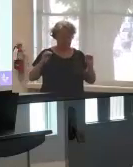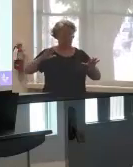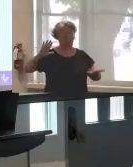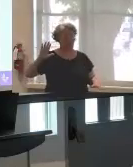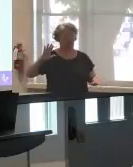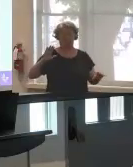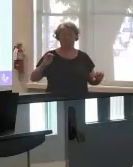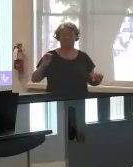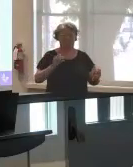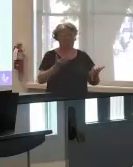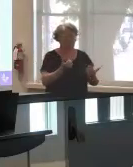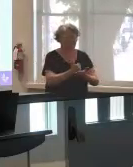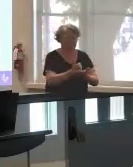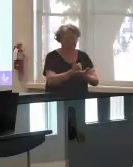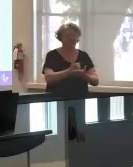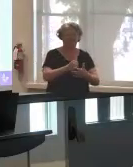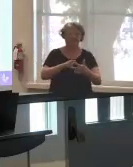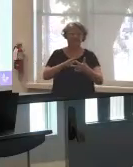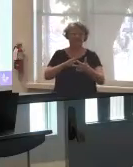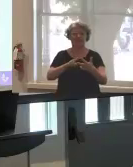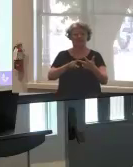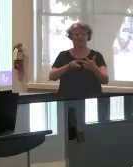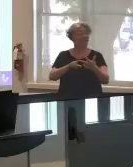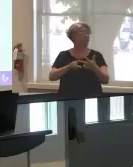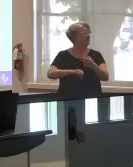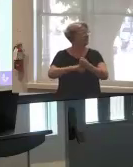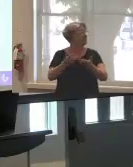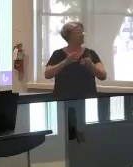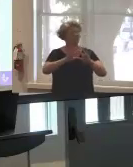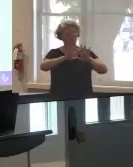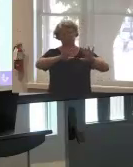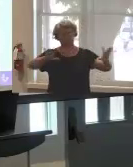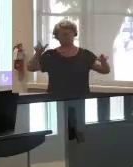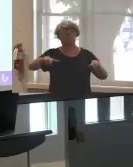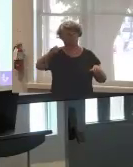here. We provide support services in many